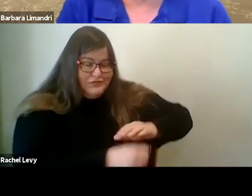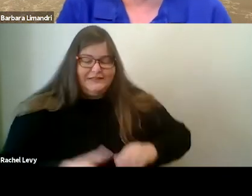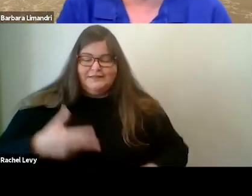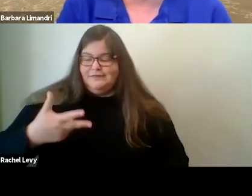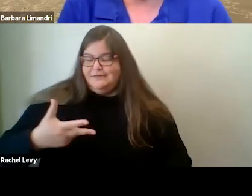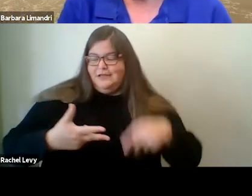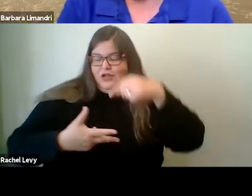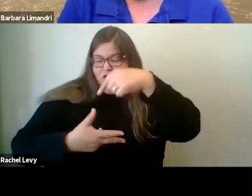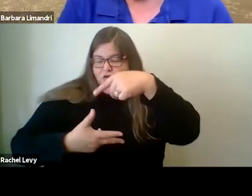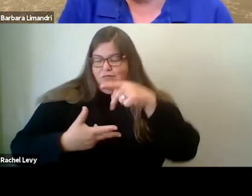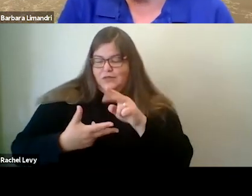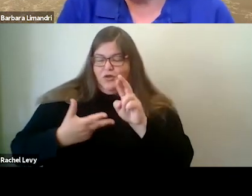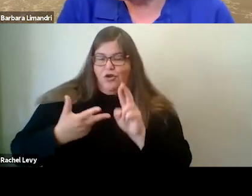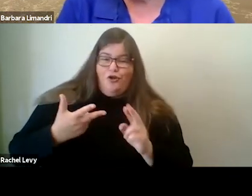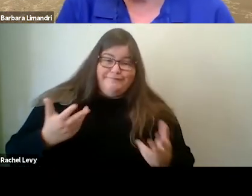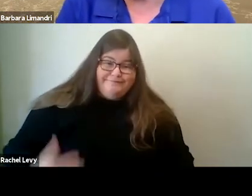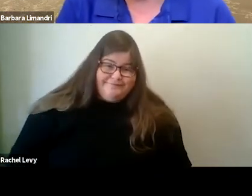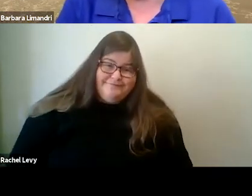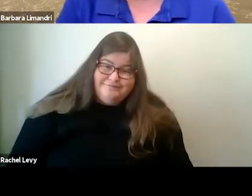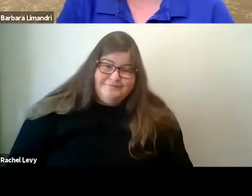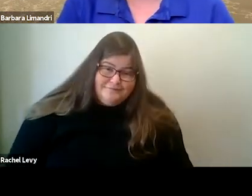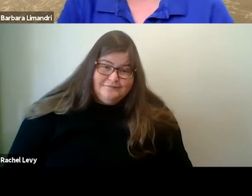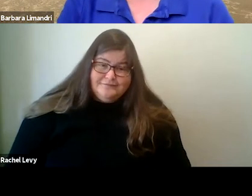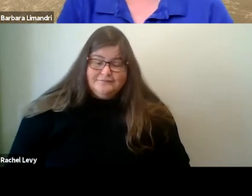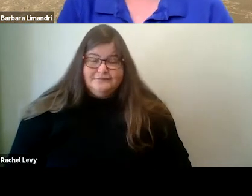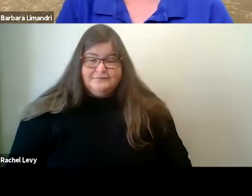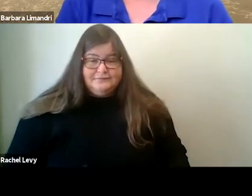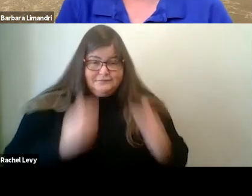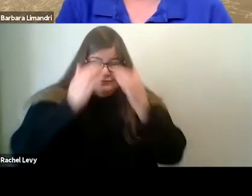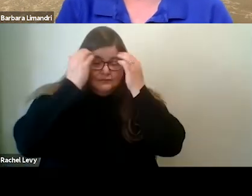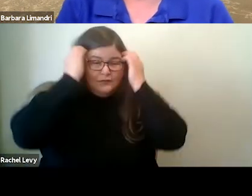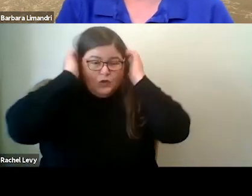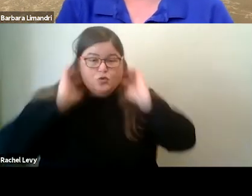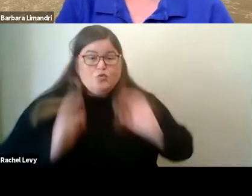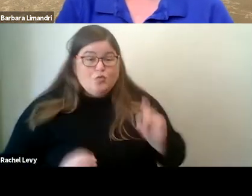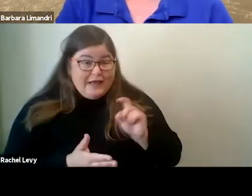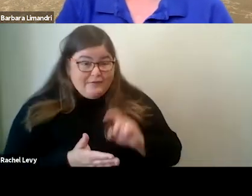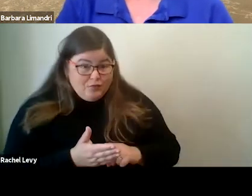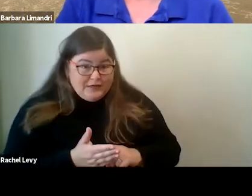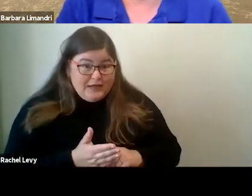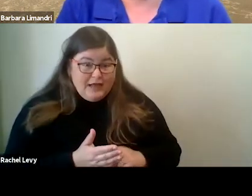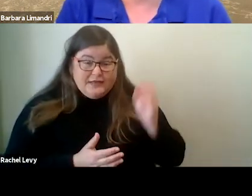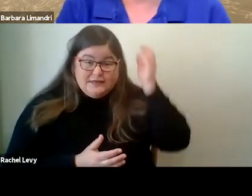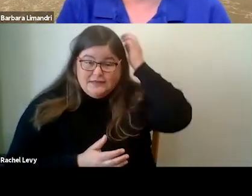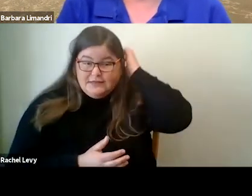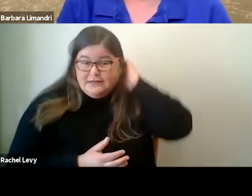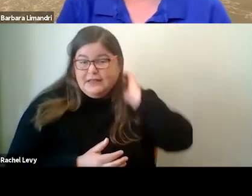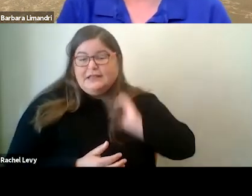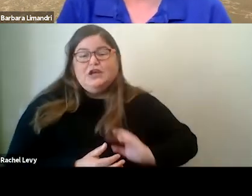and Mexico. What we need to recognize is that suicide prevention is